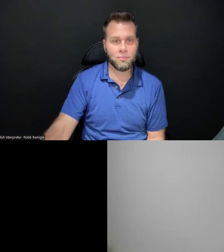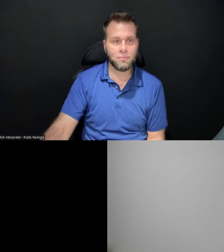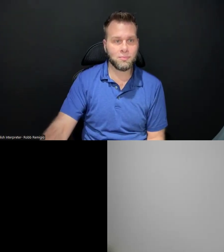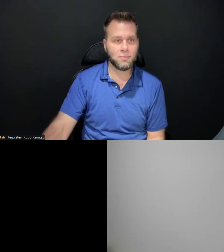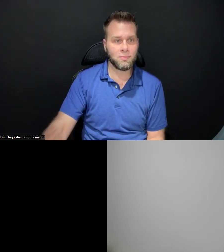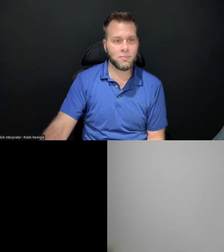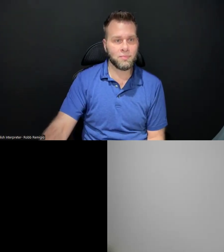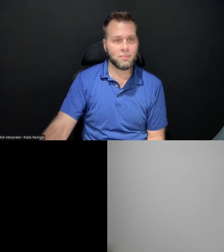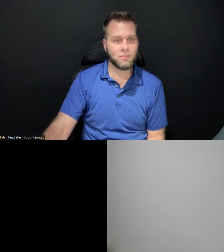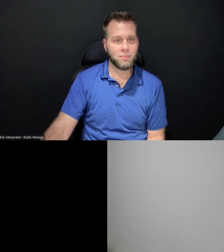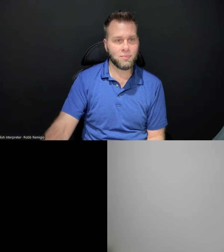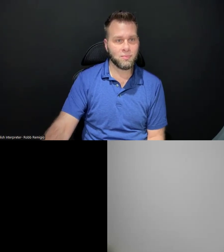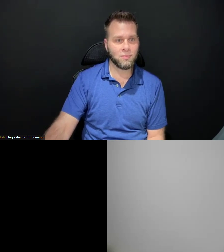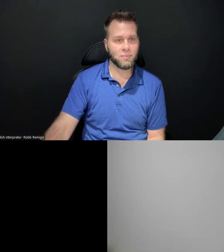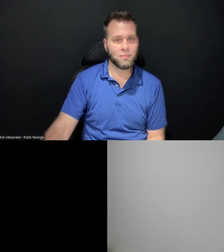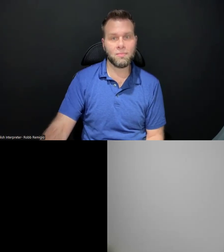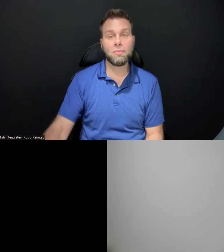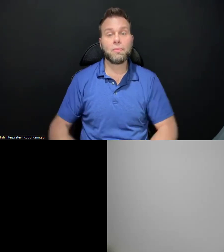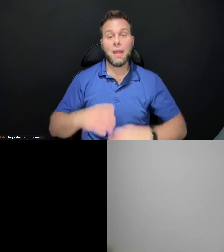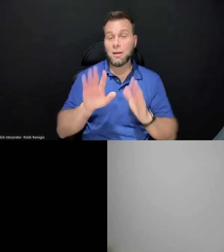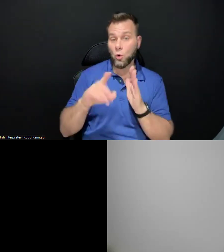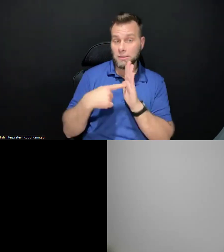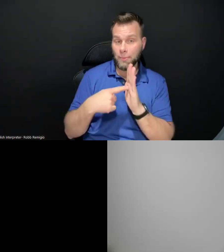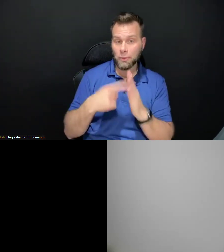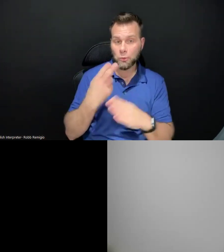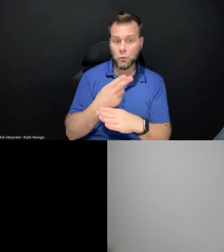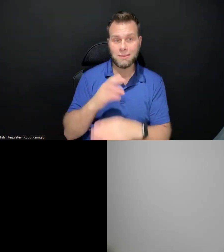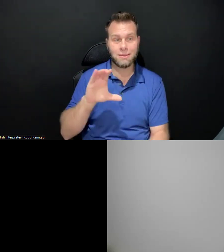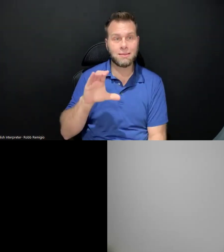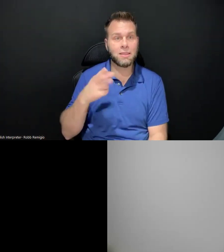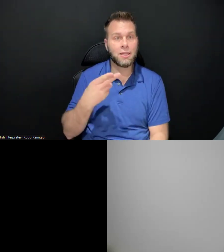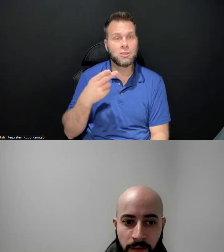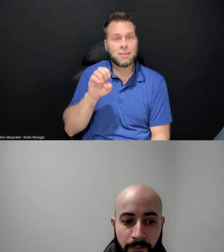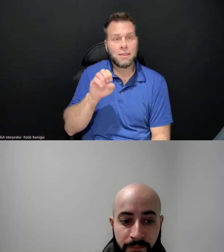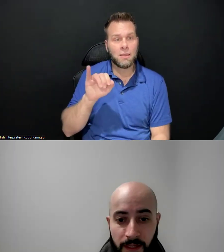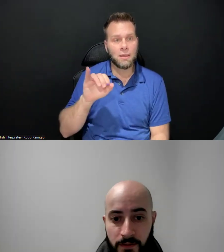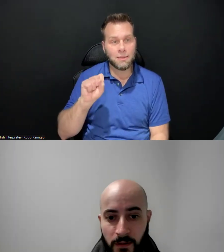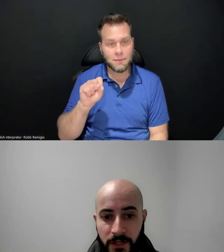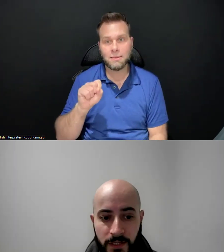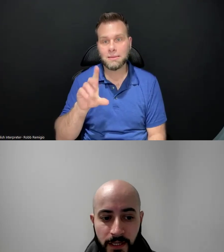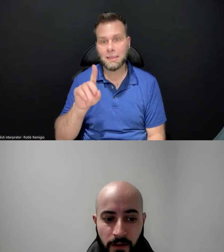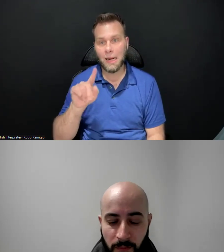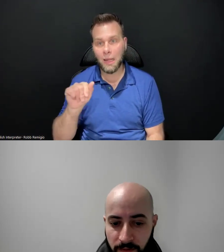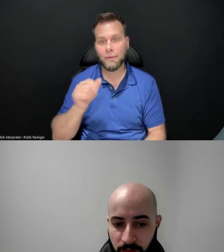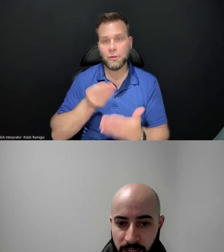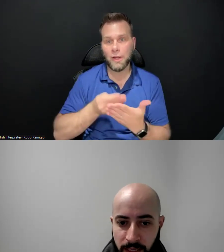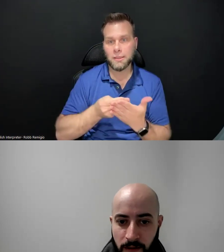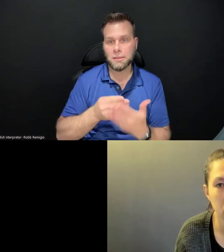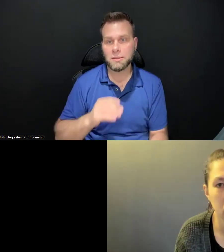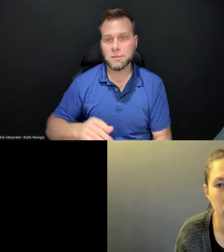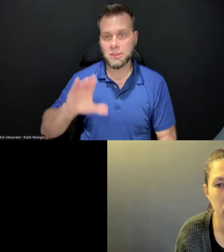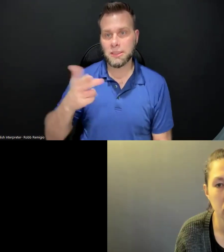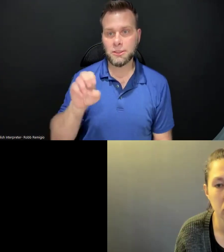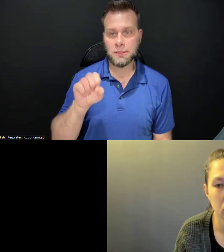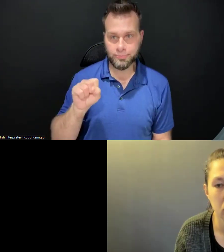your example of using CHES data and data for funding. Yep. Thank you so much. Thank you everybody for being